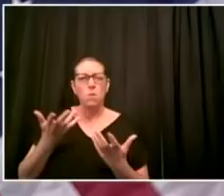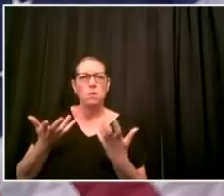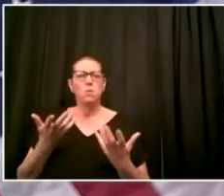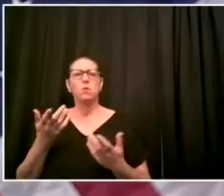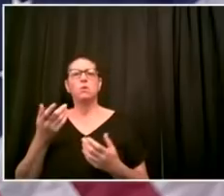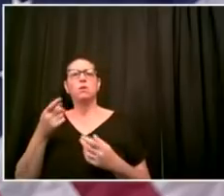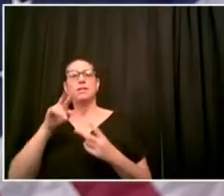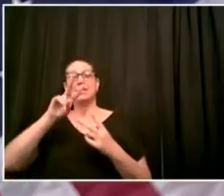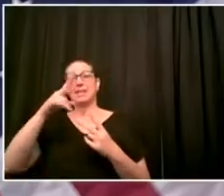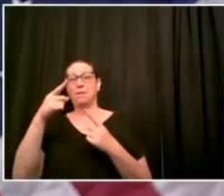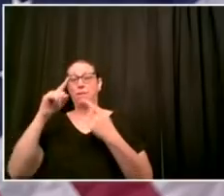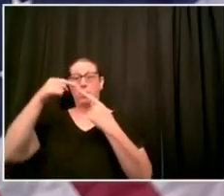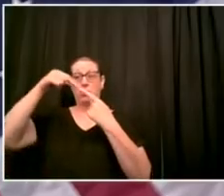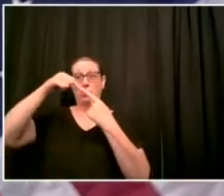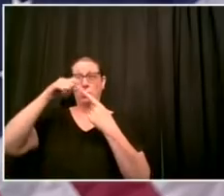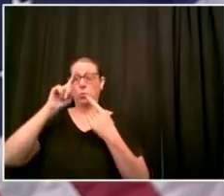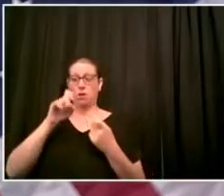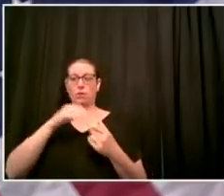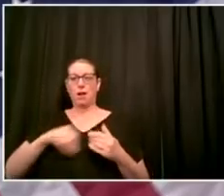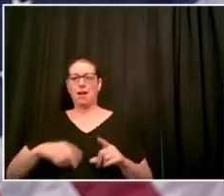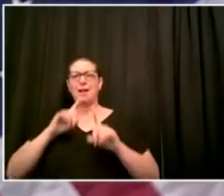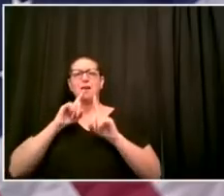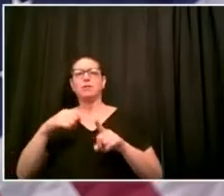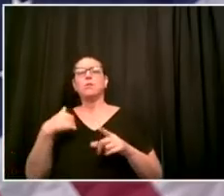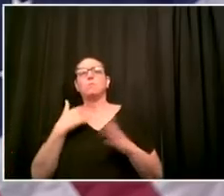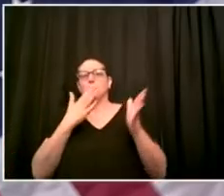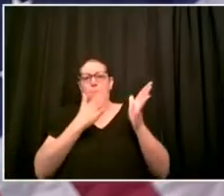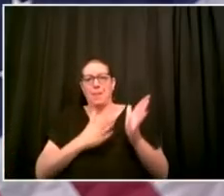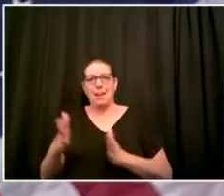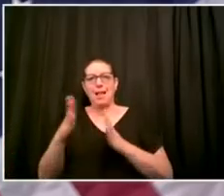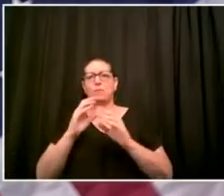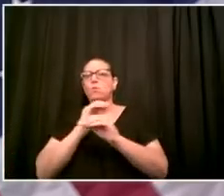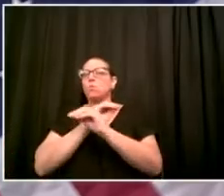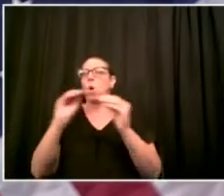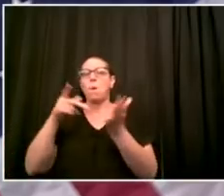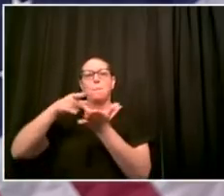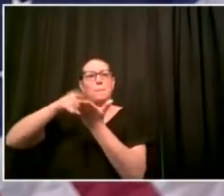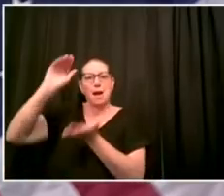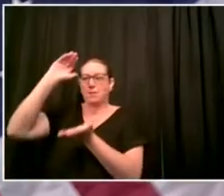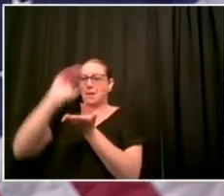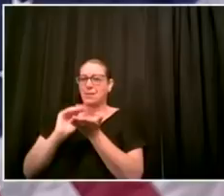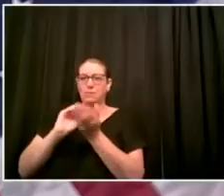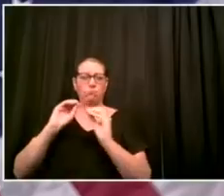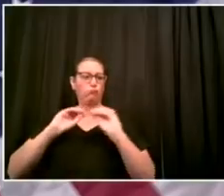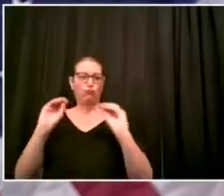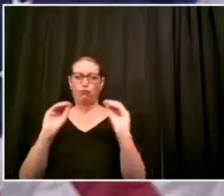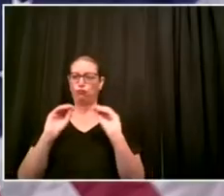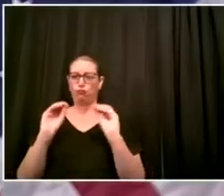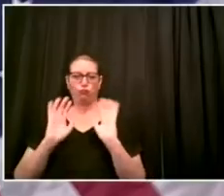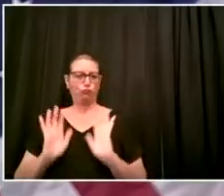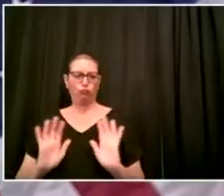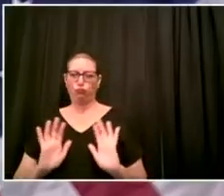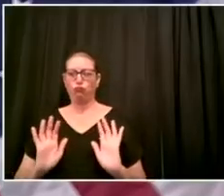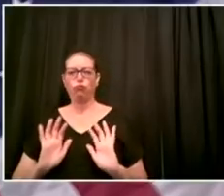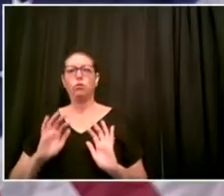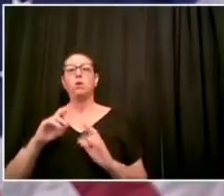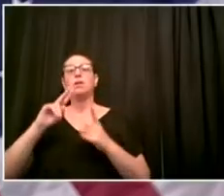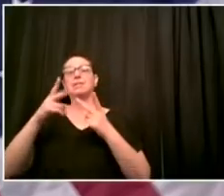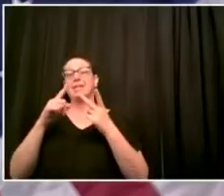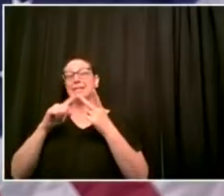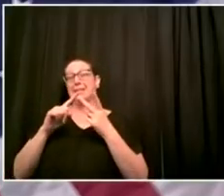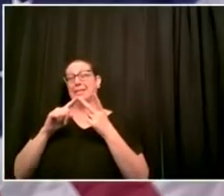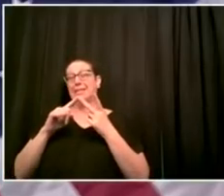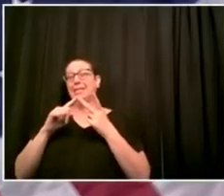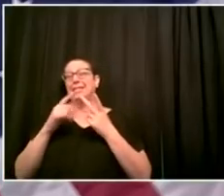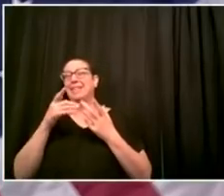any place else, but we never know what the future brings. On the second question, that's the first I've heard anyone suggest it, and I find